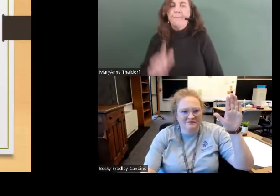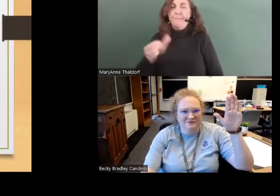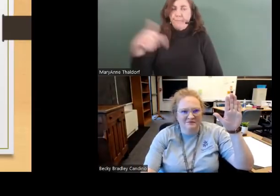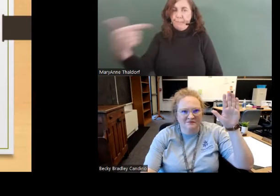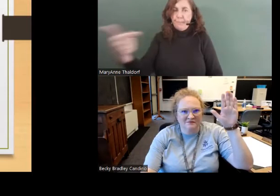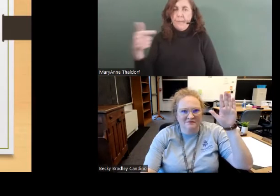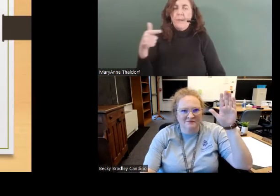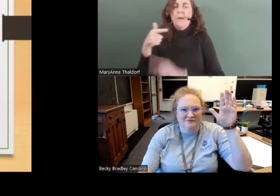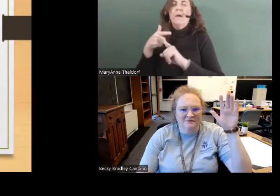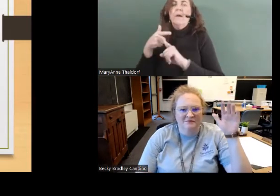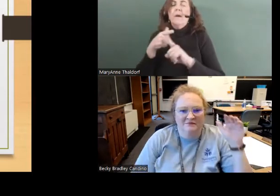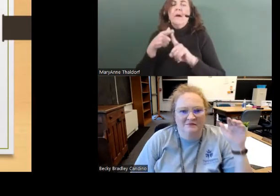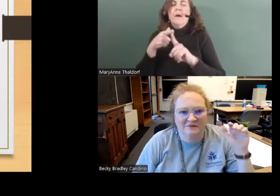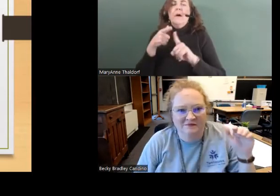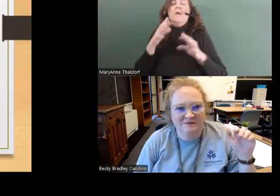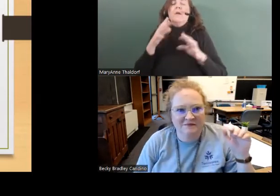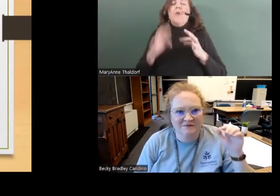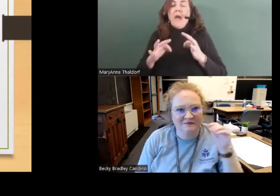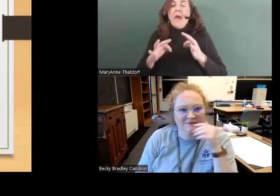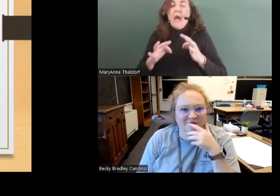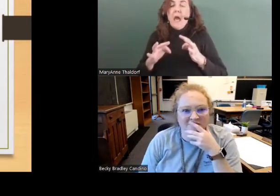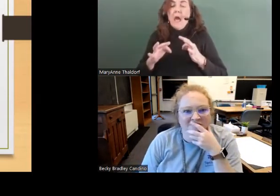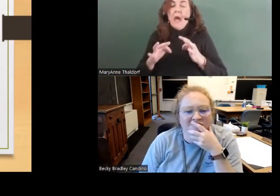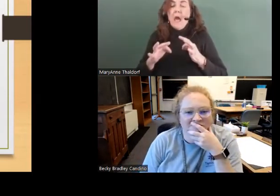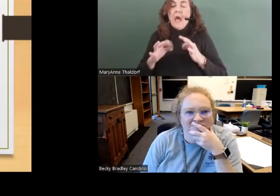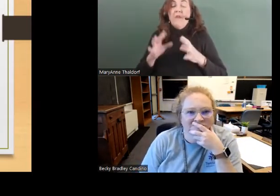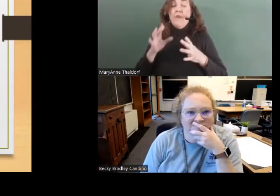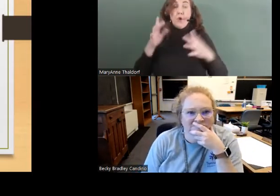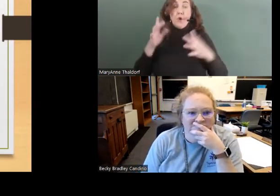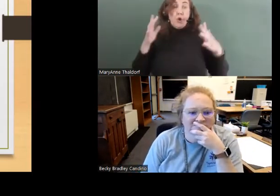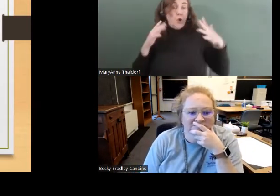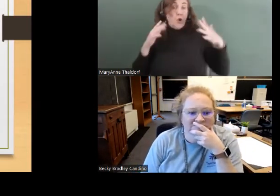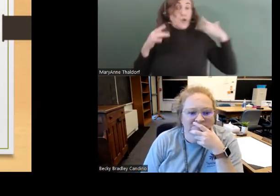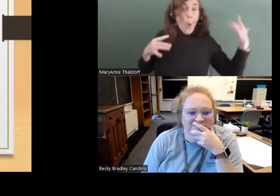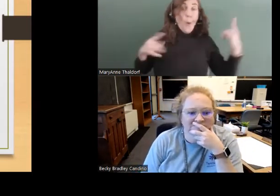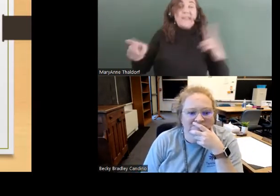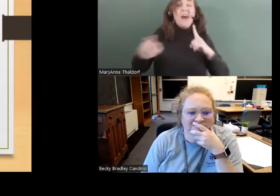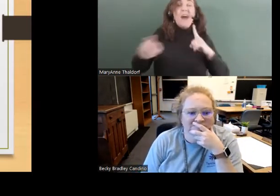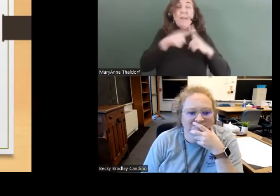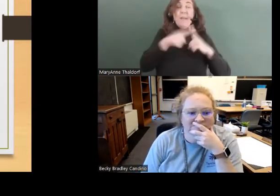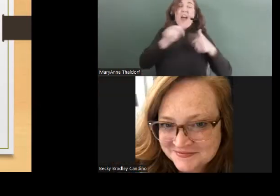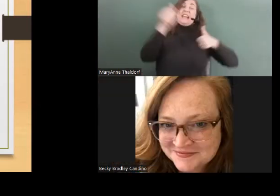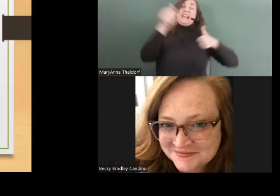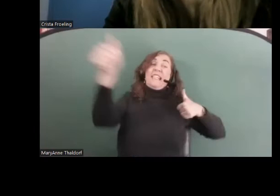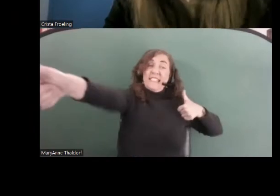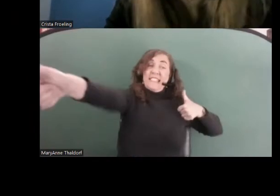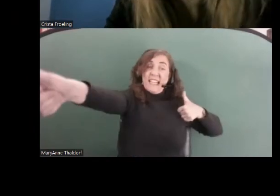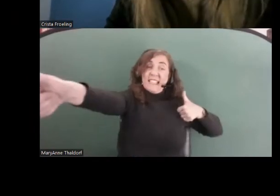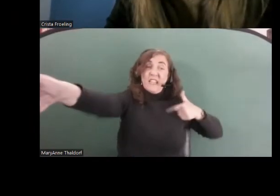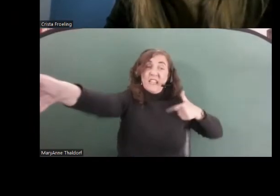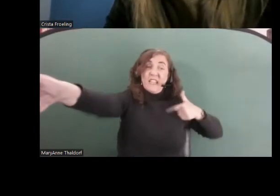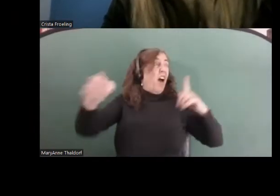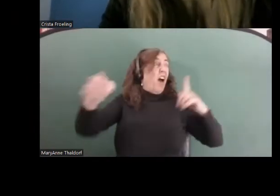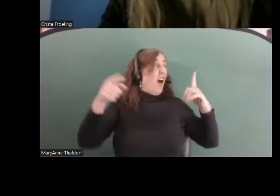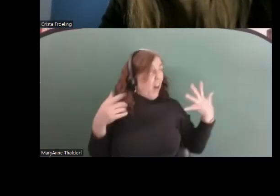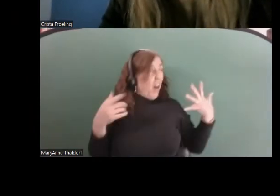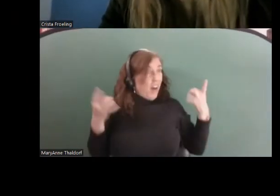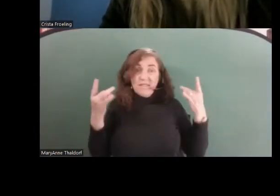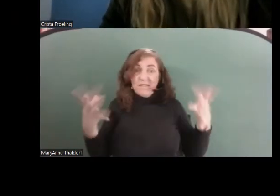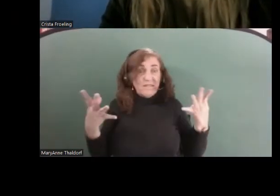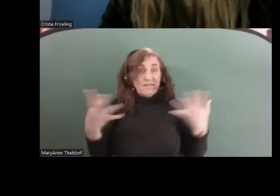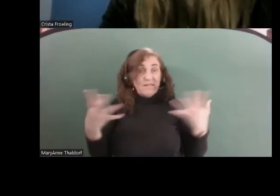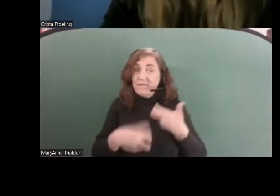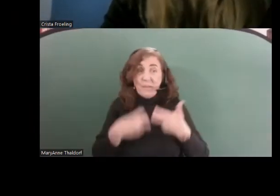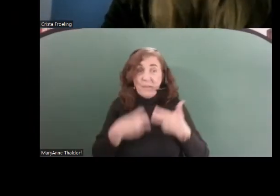So if you add noise and distance, that's a big problem. And a lot of empty classrooms are already noisy